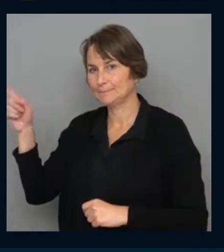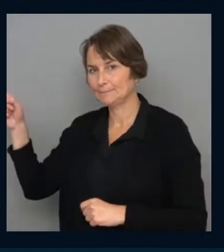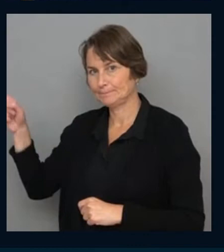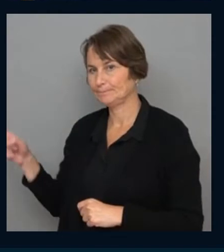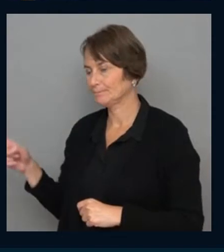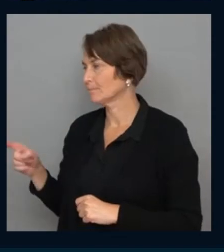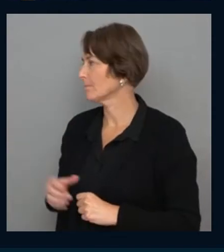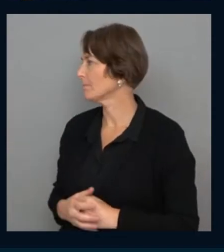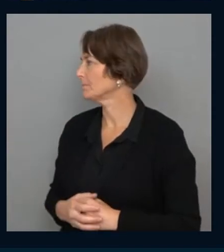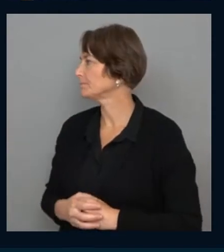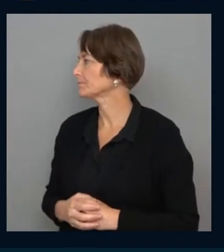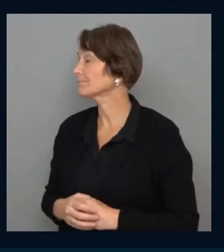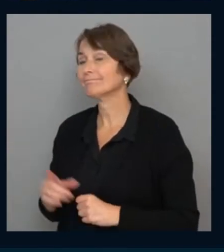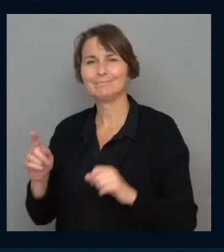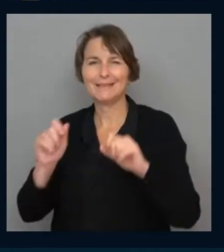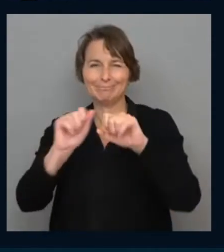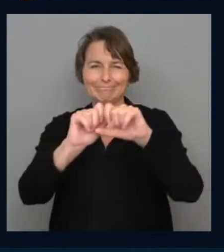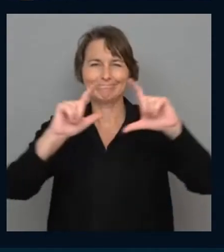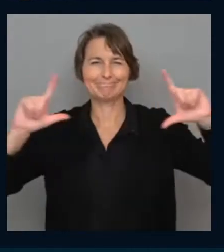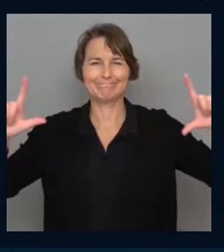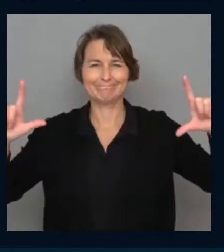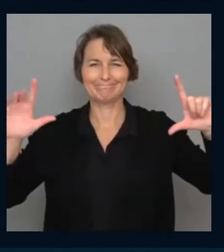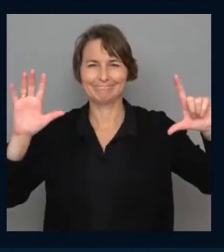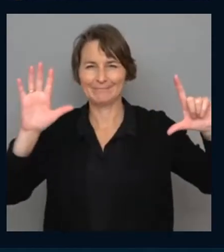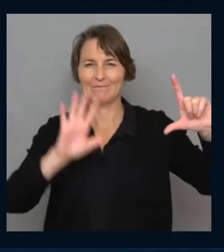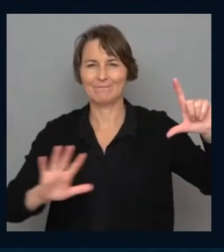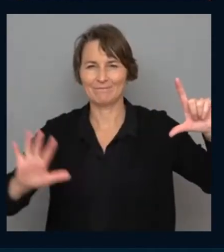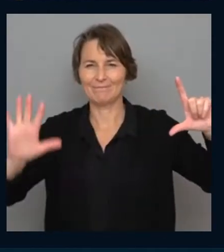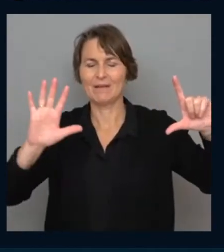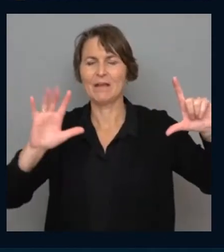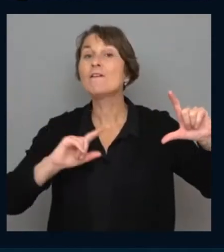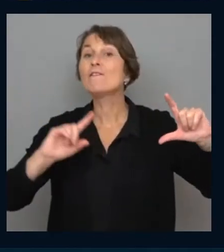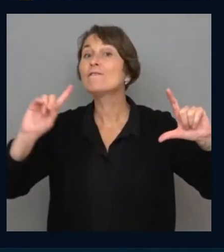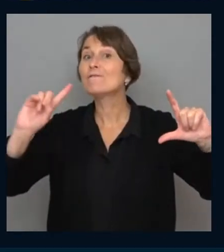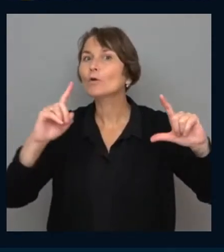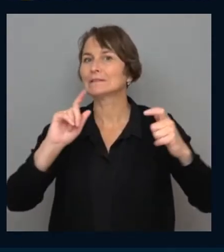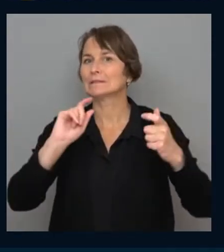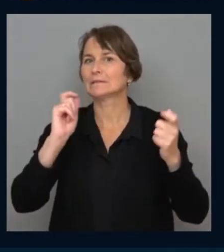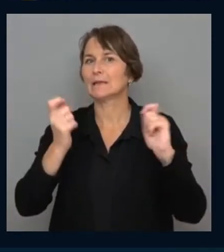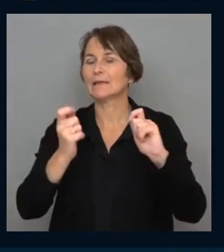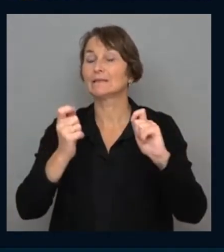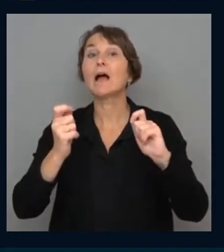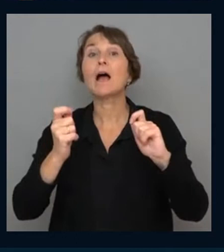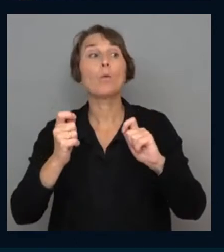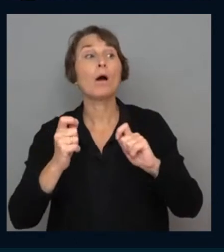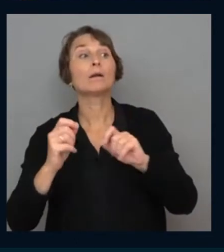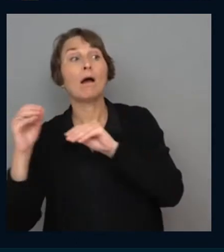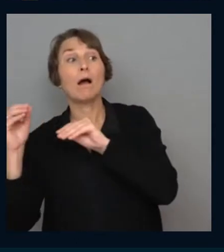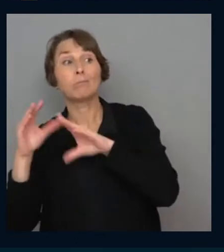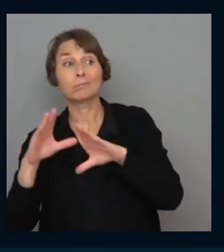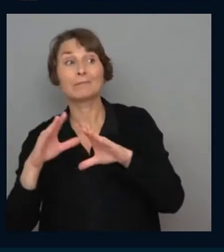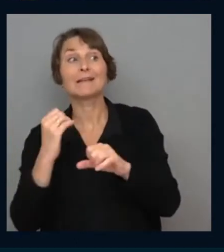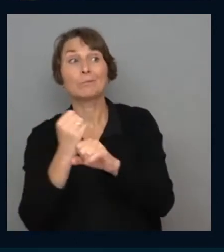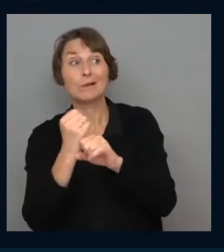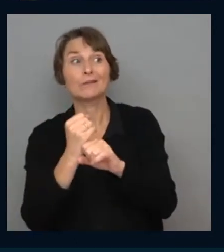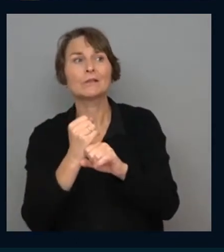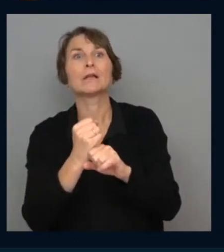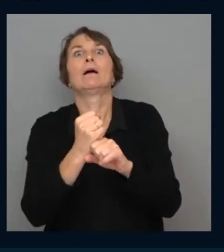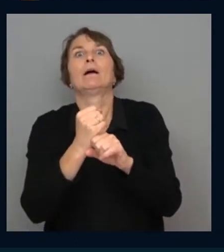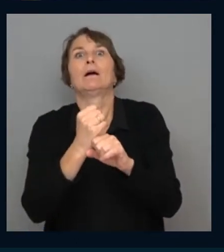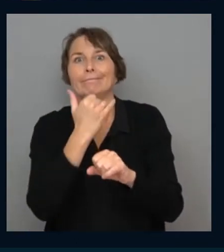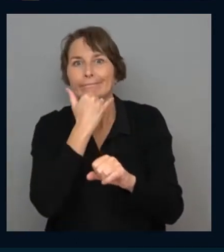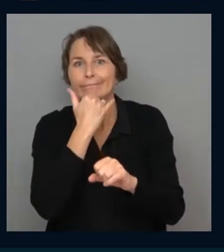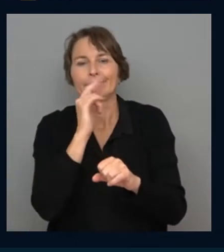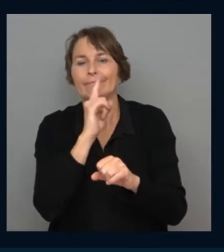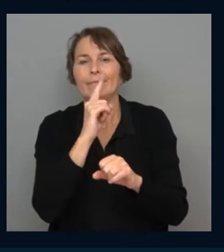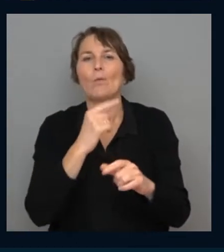we can see that's the staging environment. I want to make changes to that first because I don't want to deploy that to production and make mistakes. So if I go back